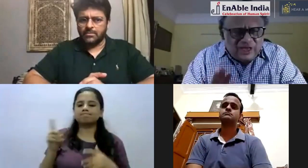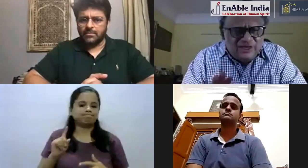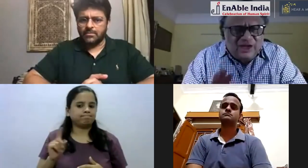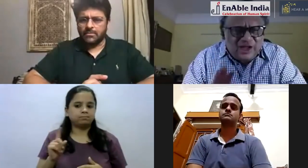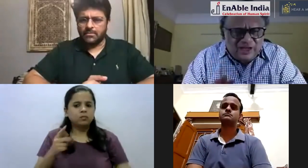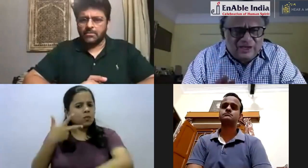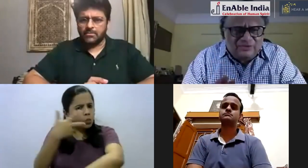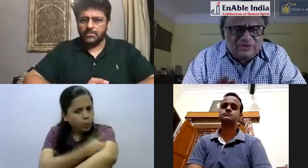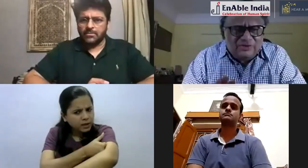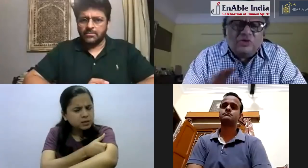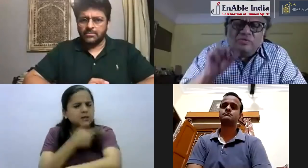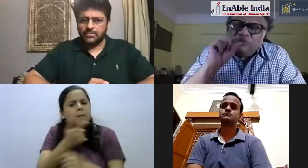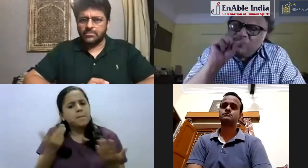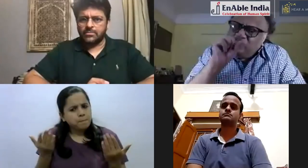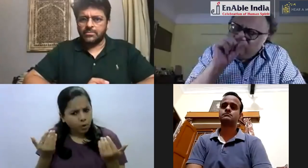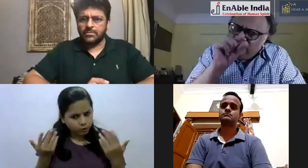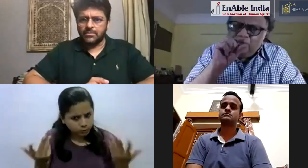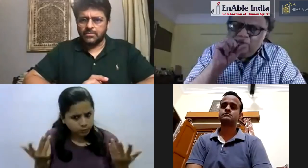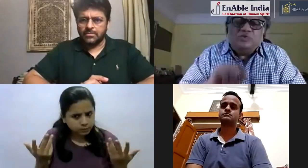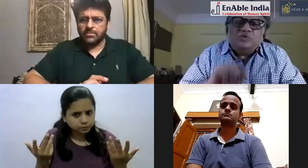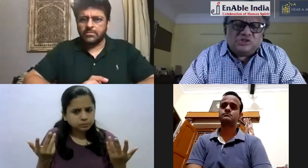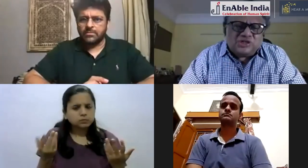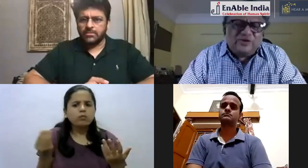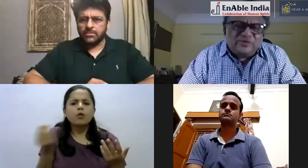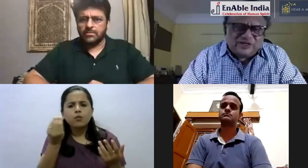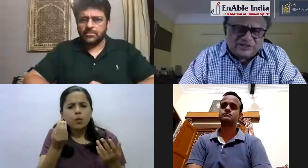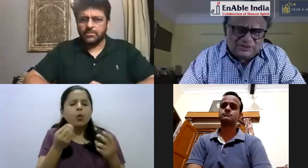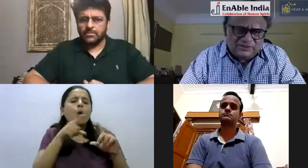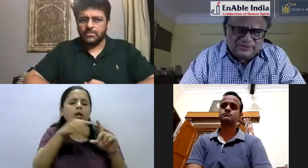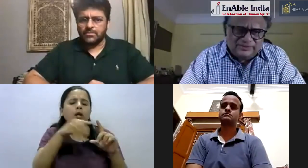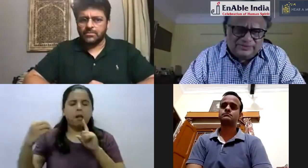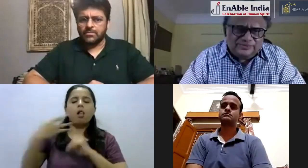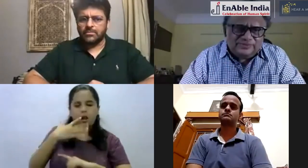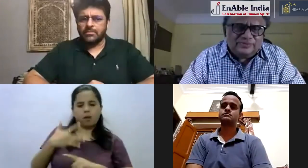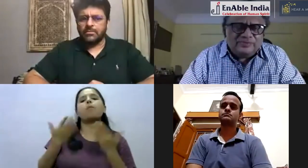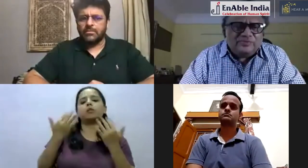Vaccines can have few side effects.